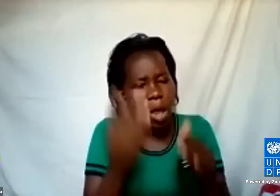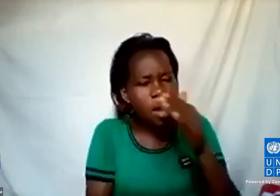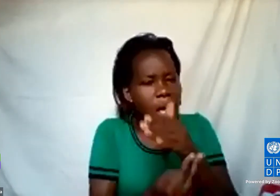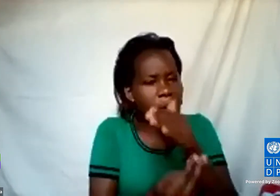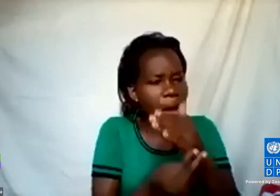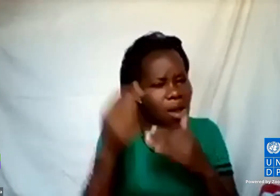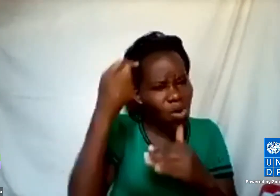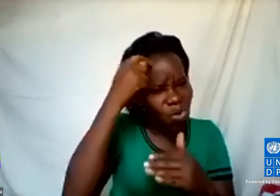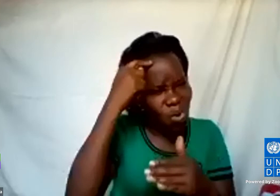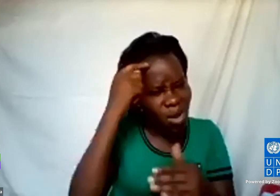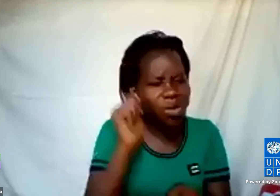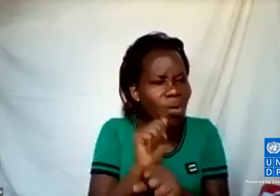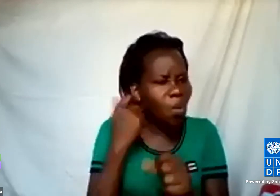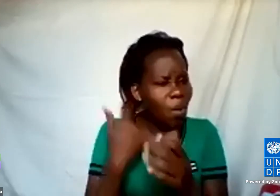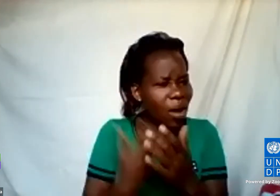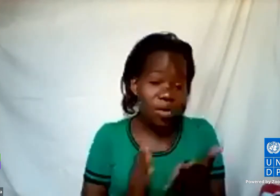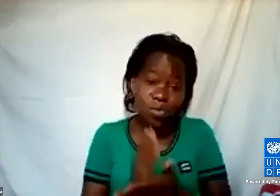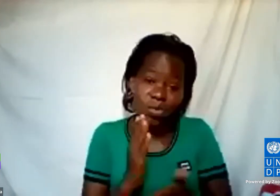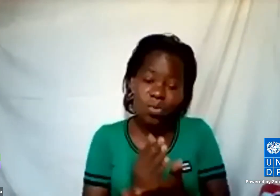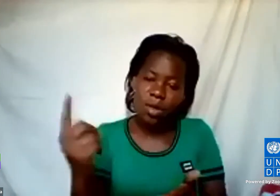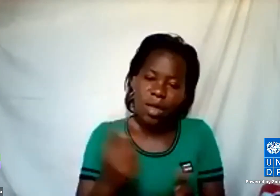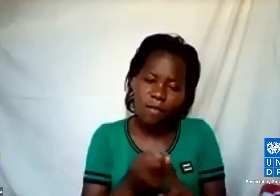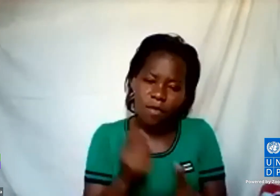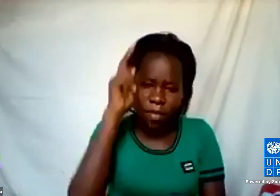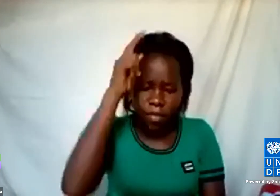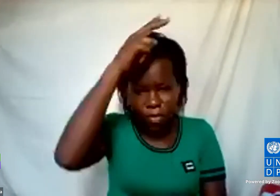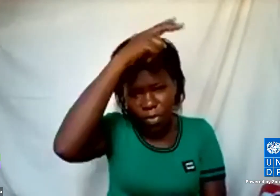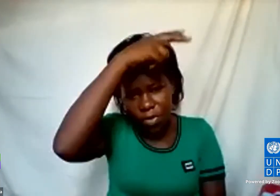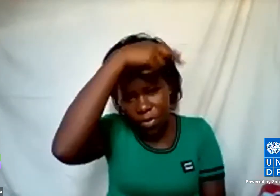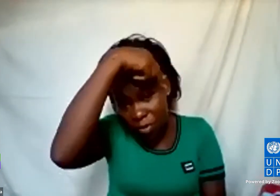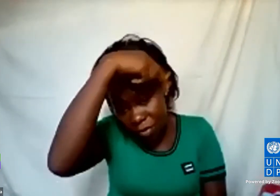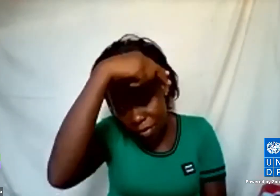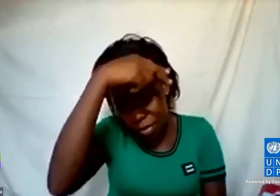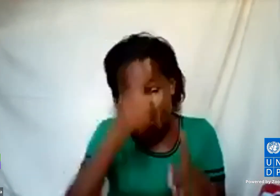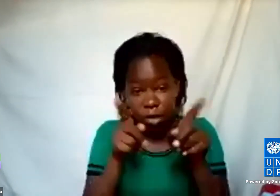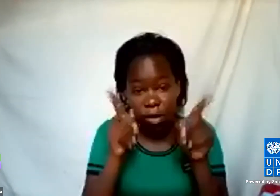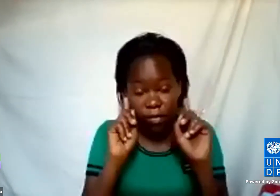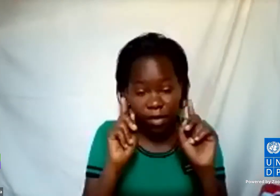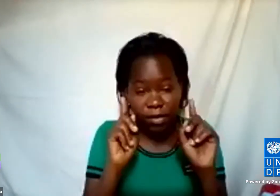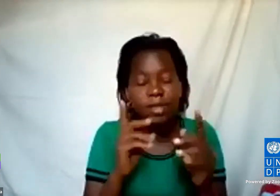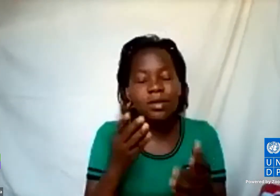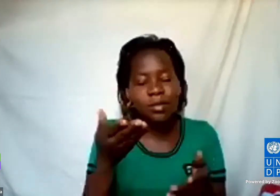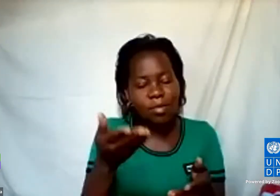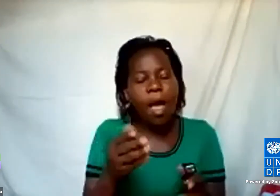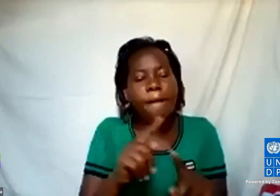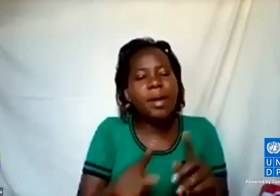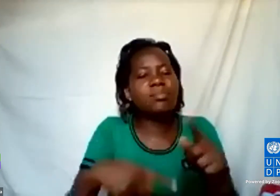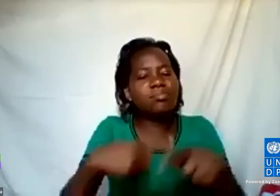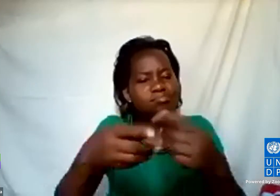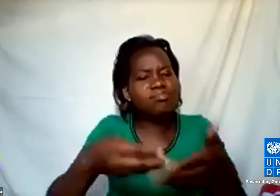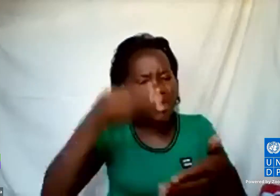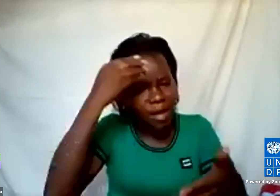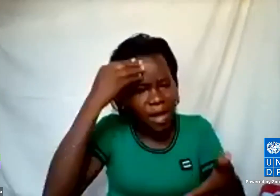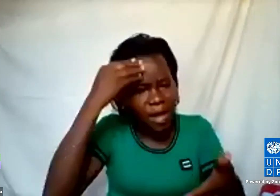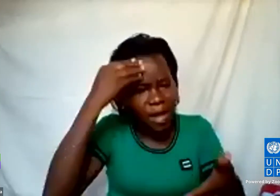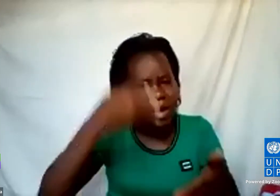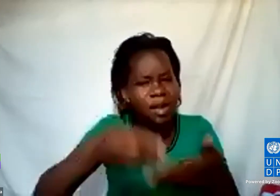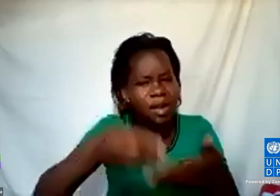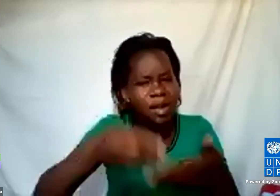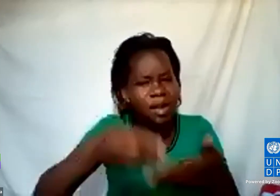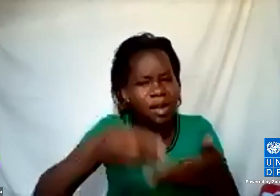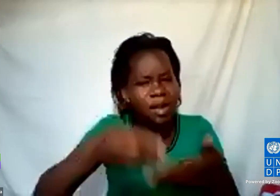know. Yes, you will come from the university with knowledge, but keep learning every day. And this, we have a training program,